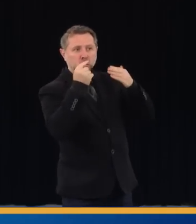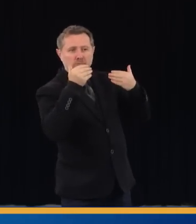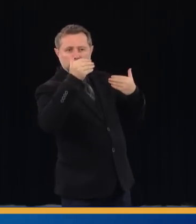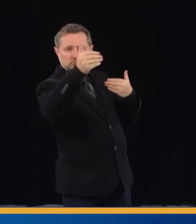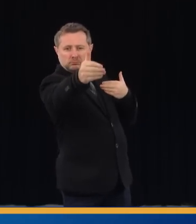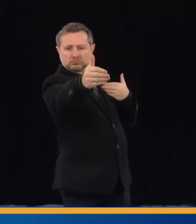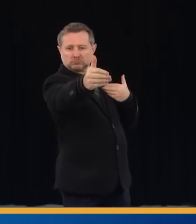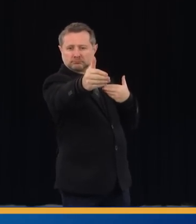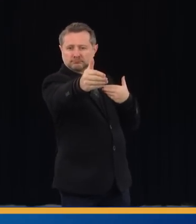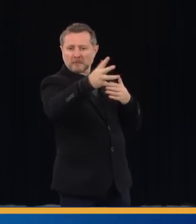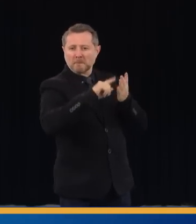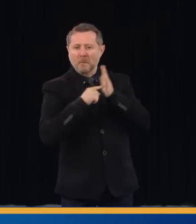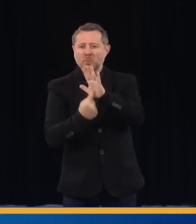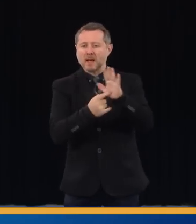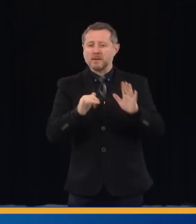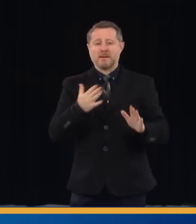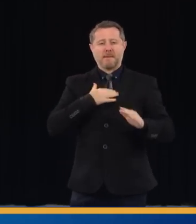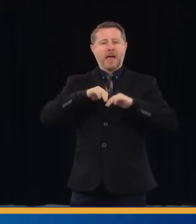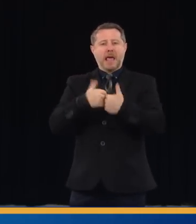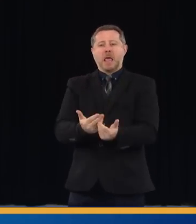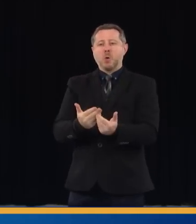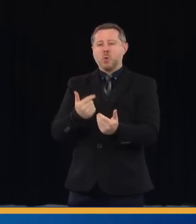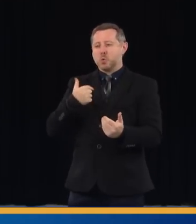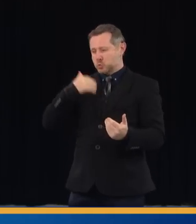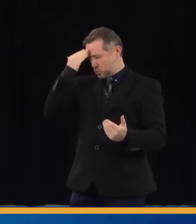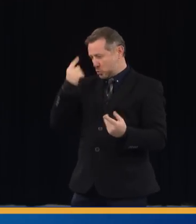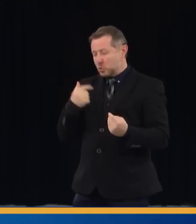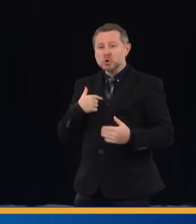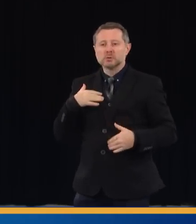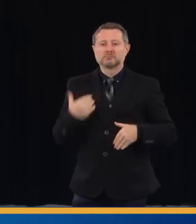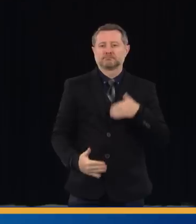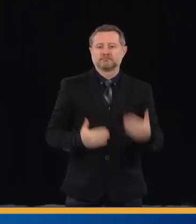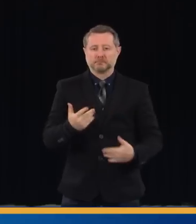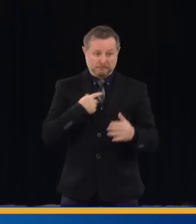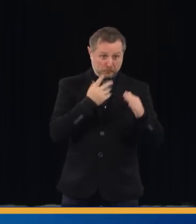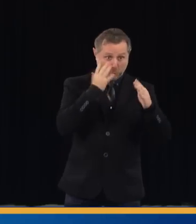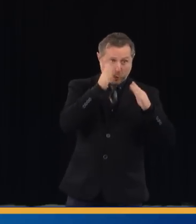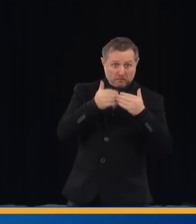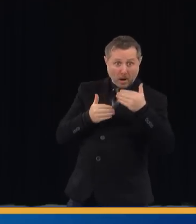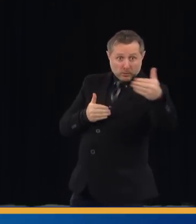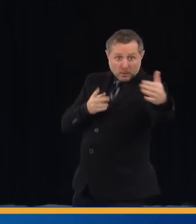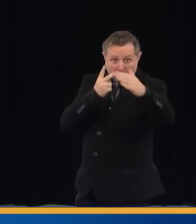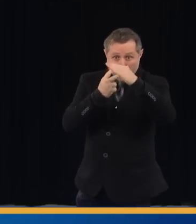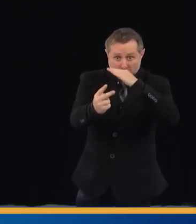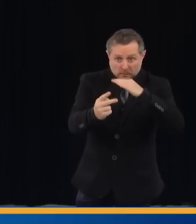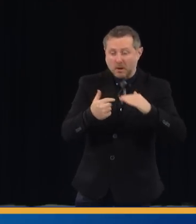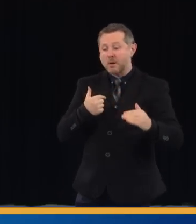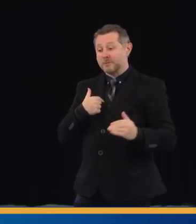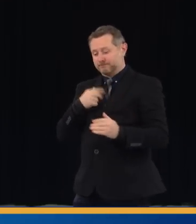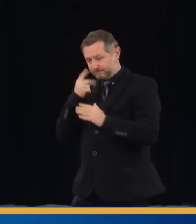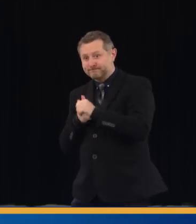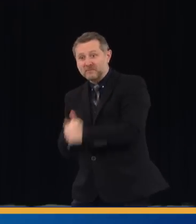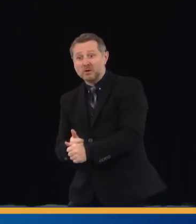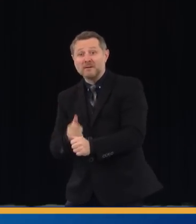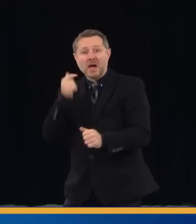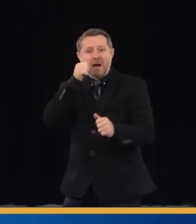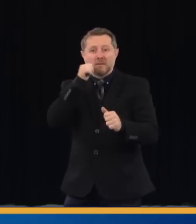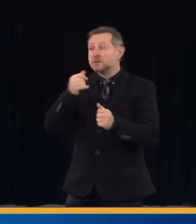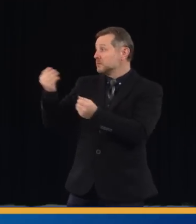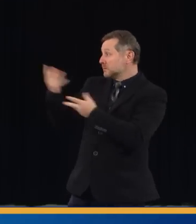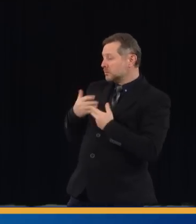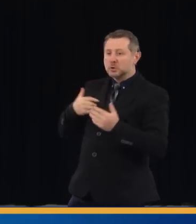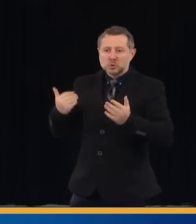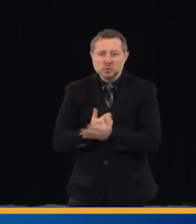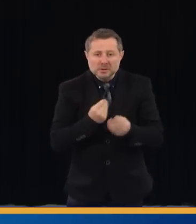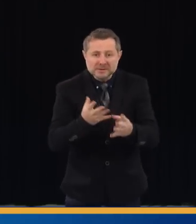we gauge what we do. We follow the projection model. Every day you get additional data, they run that data into